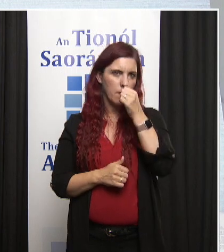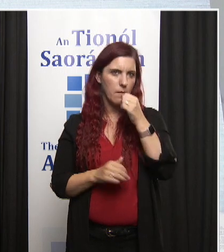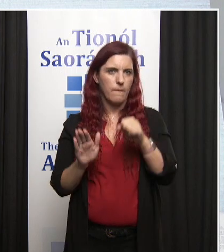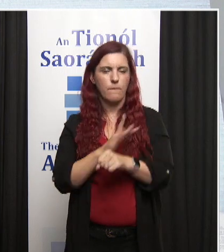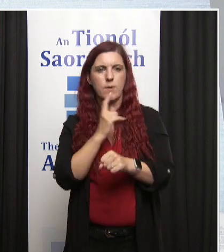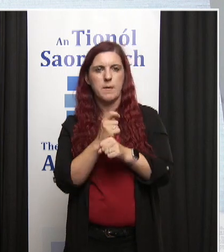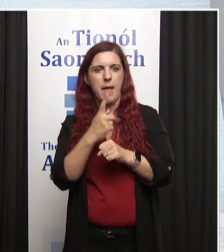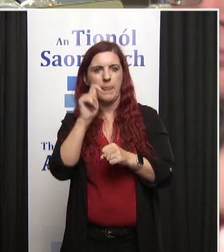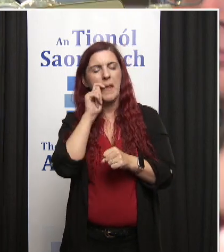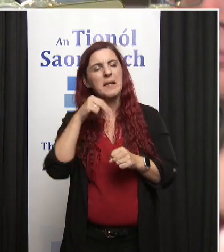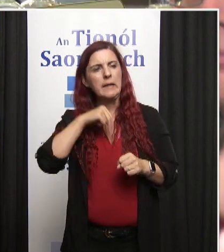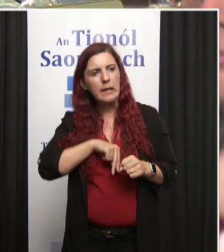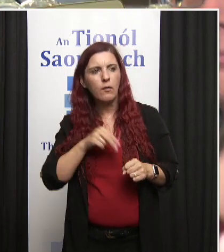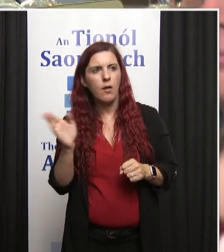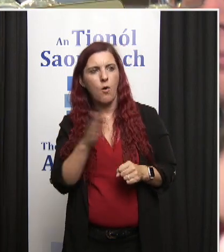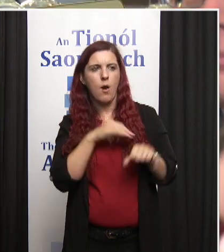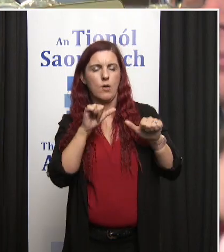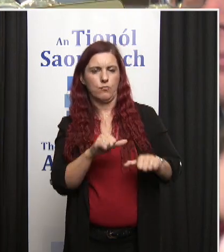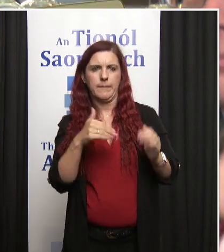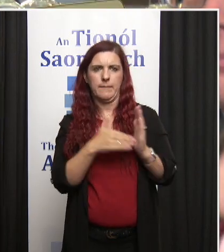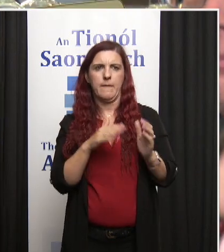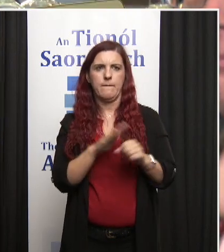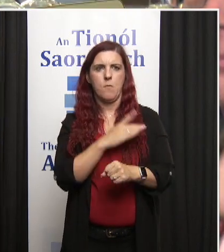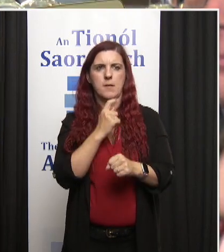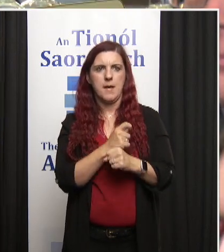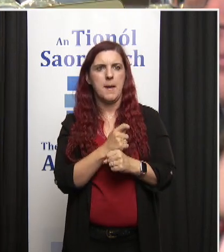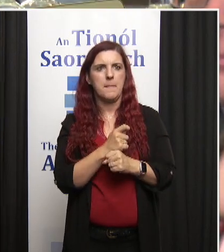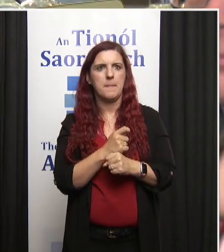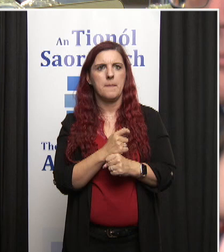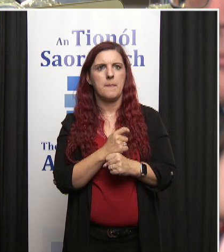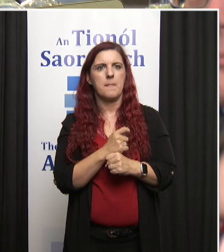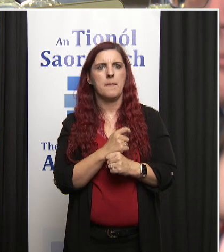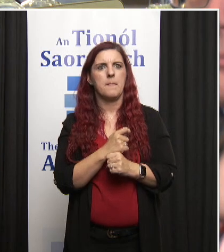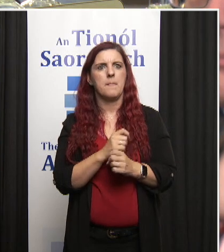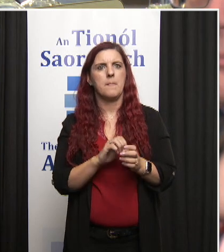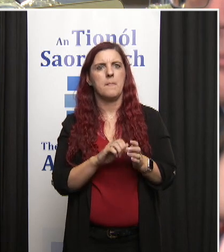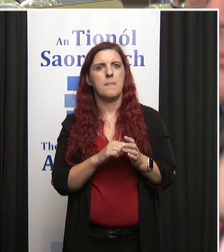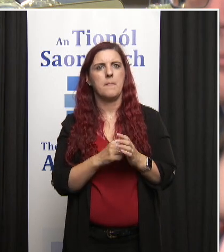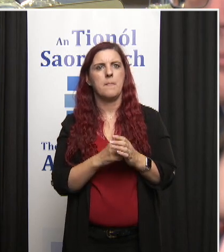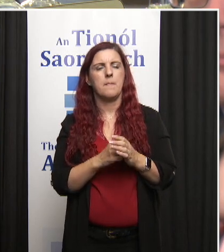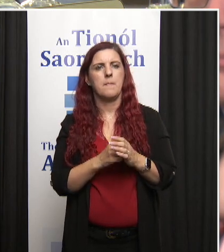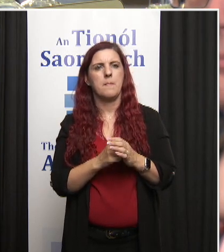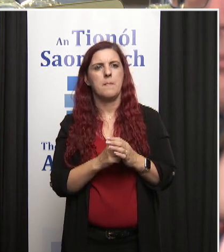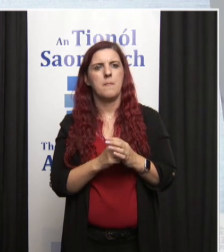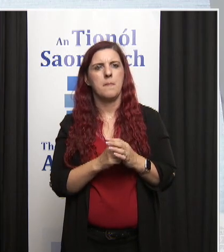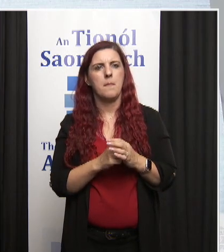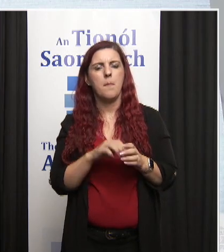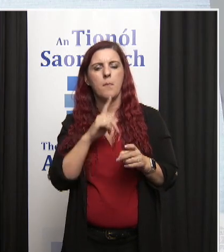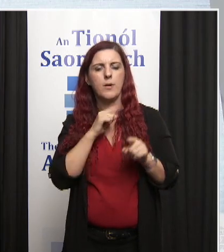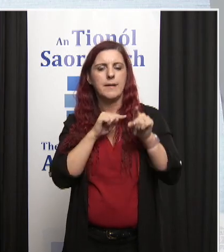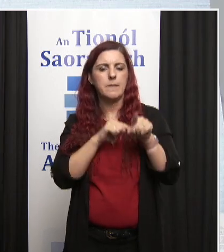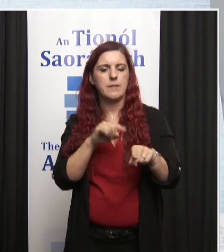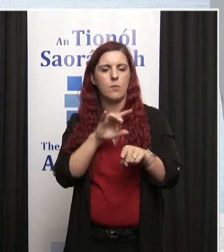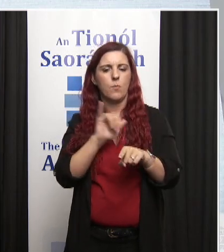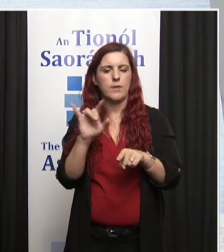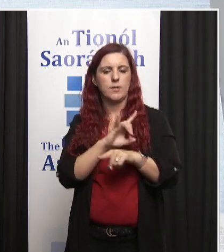there was nearly a consensus of full-time on all bases. However, it was conditional on what structure was